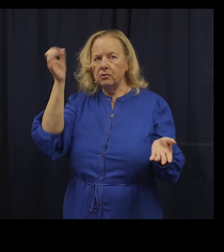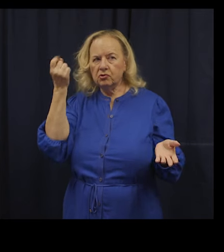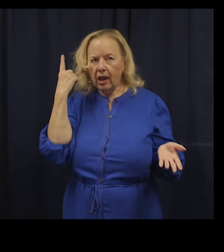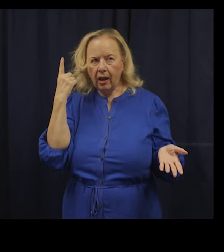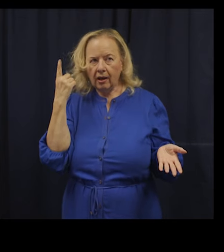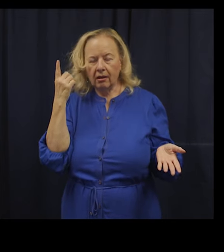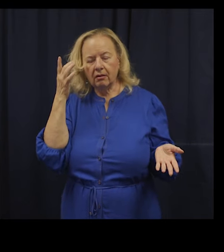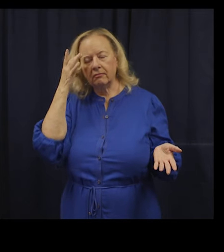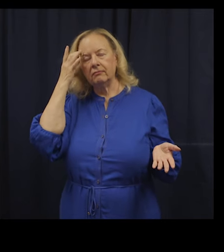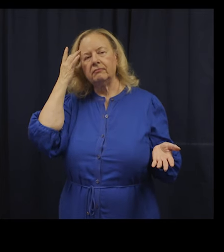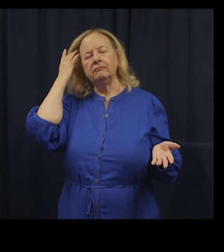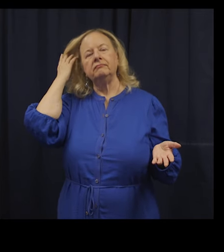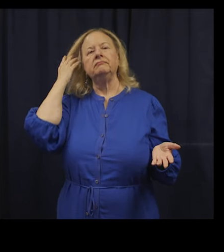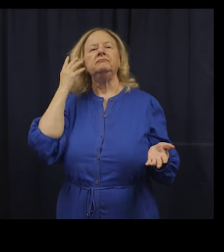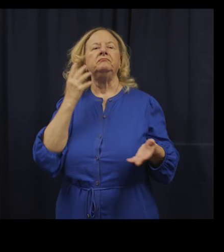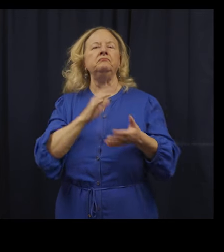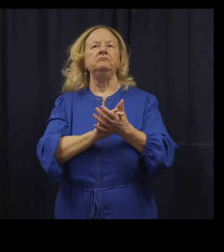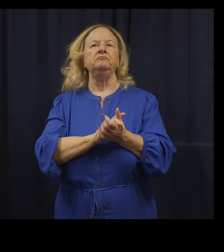Okay.